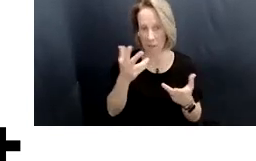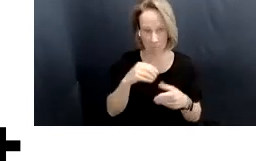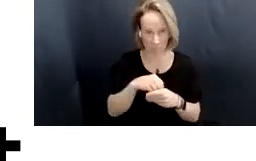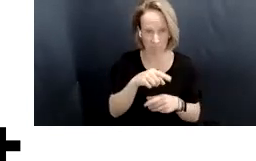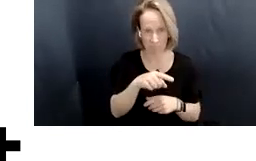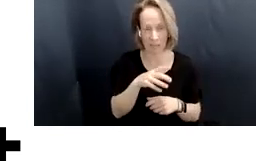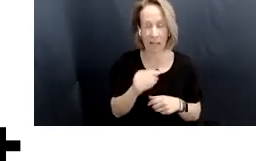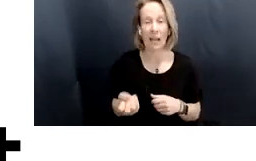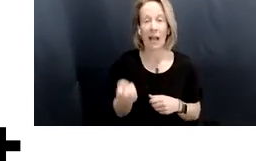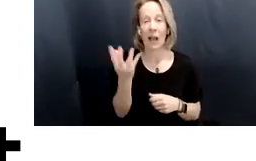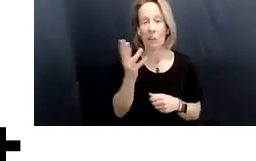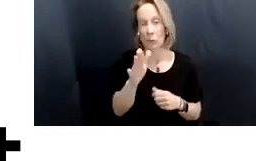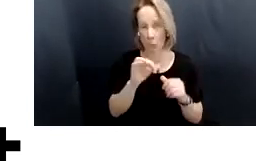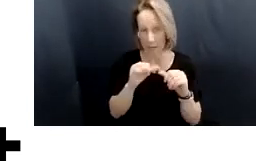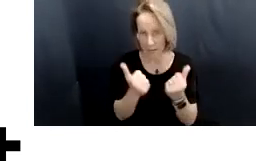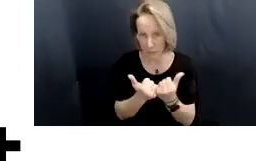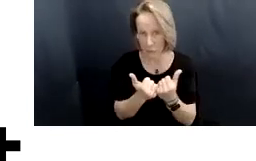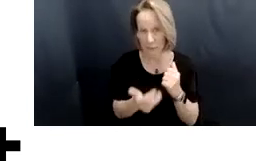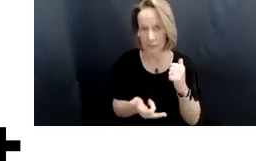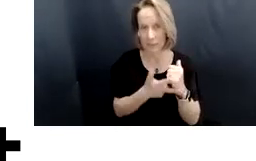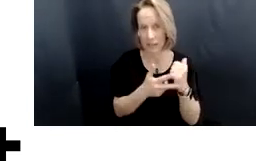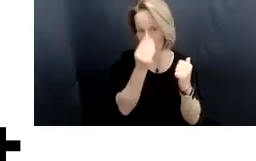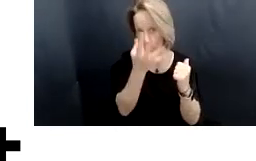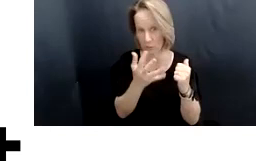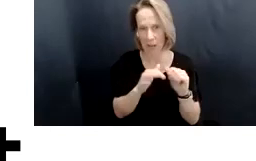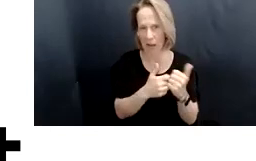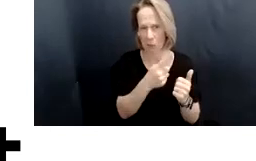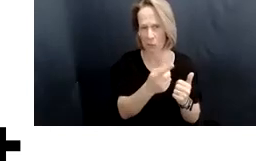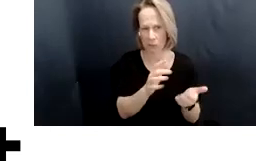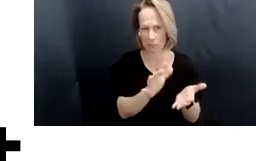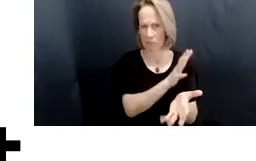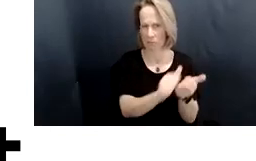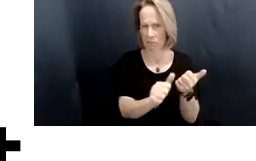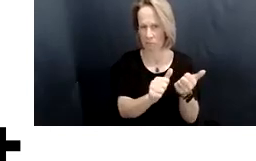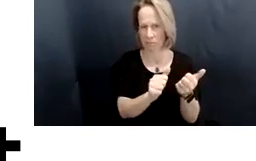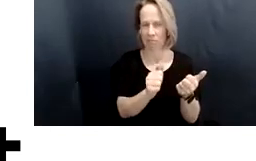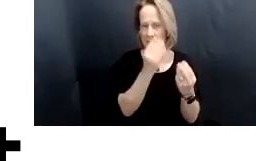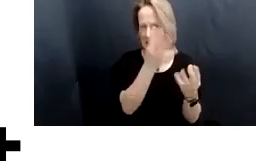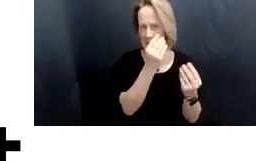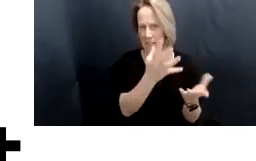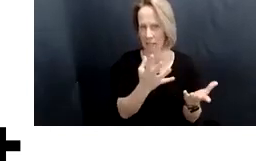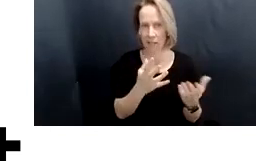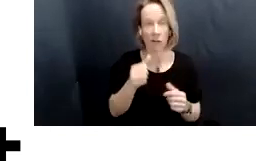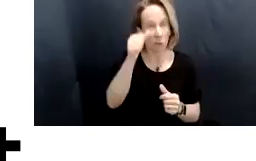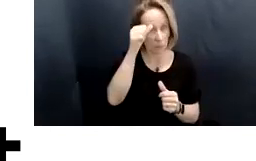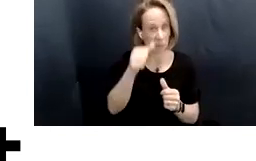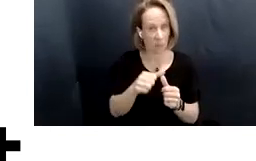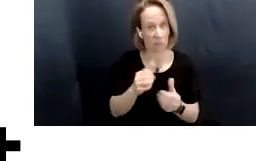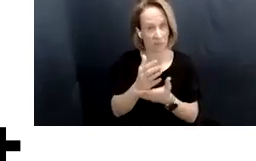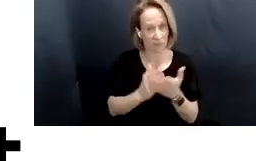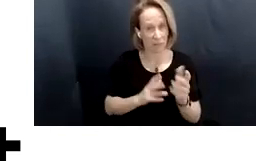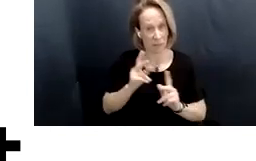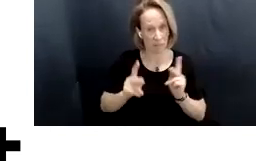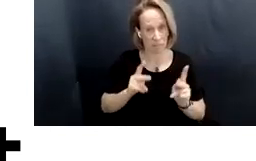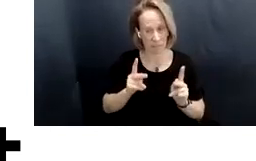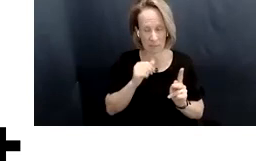storing and how you're getting rid of that sensitive data. Remember that being uncomfortable with technology does not equate